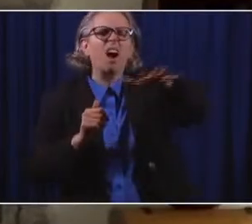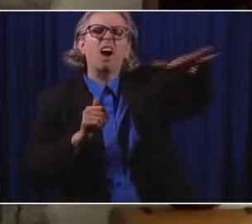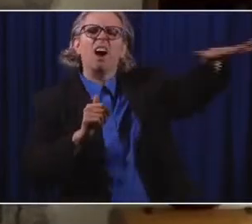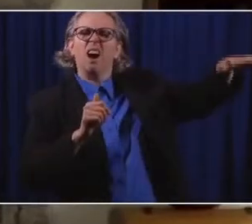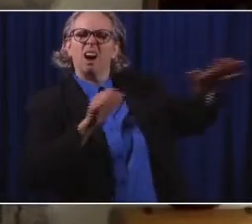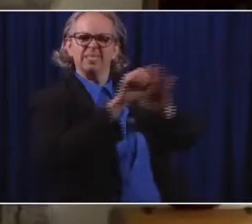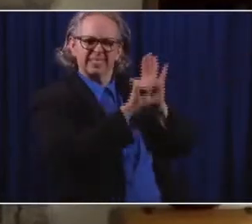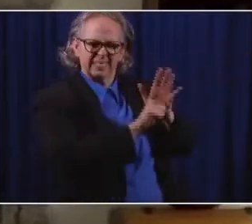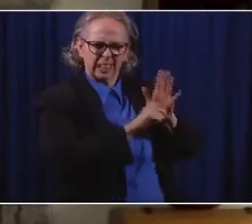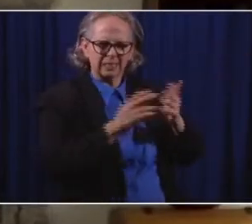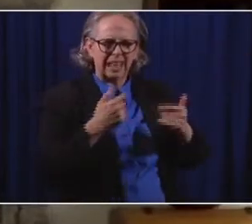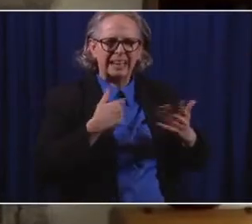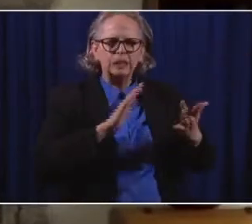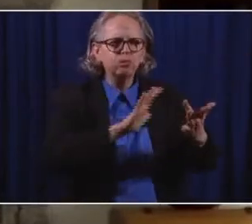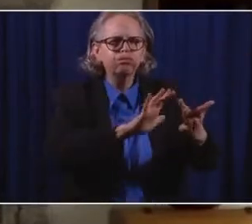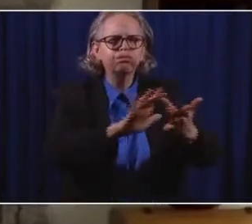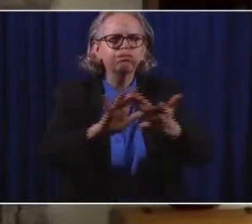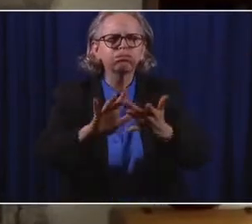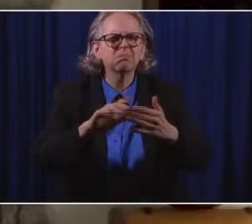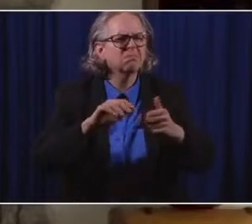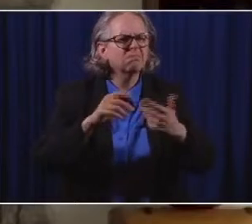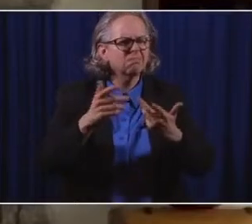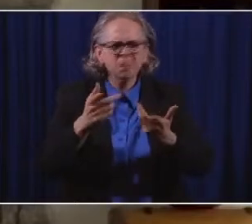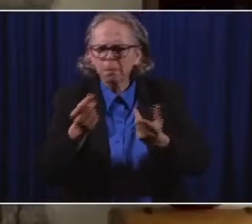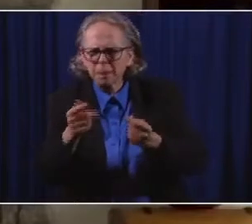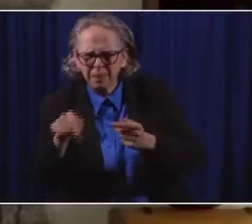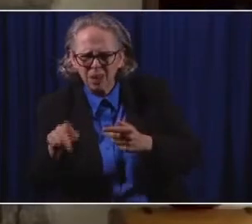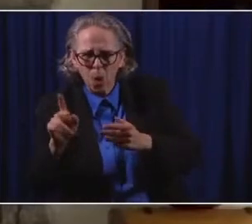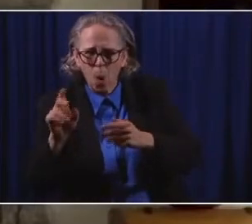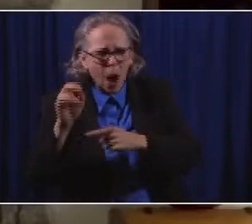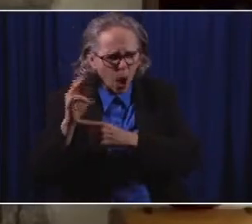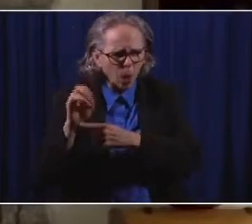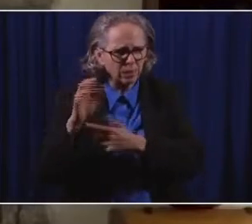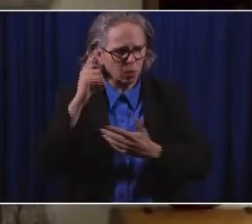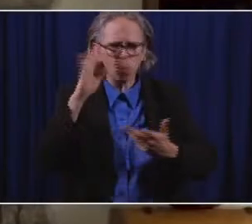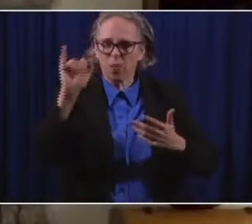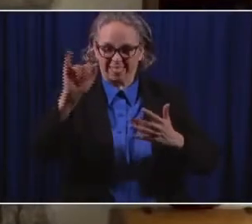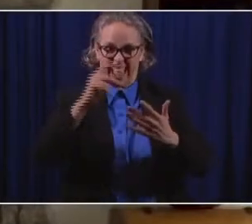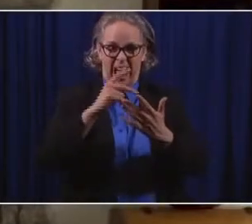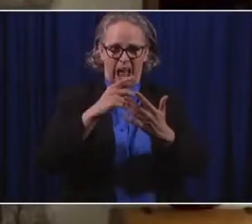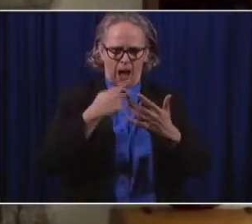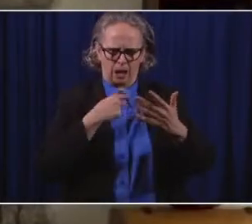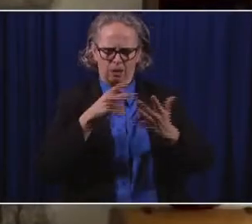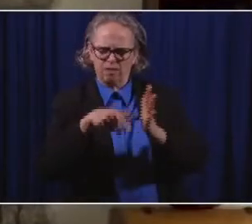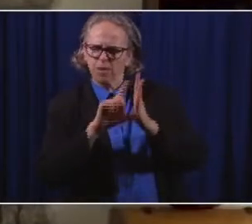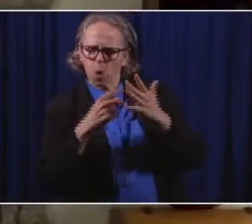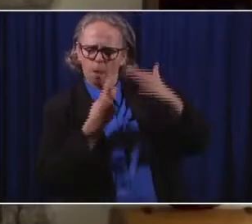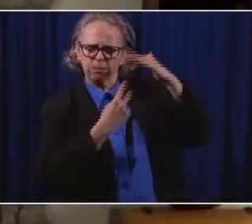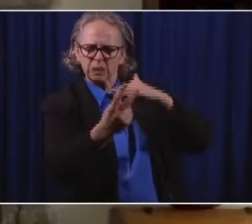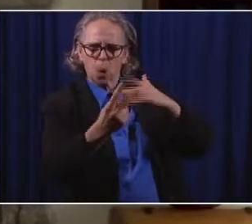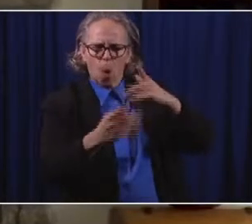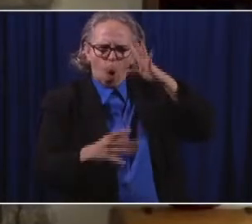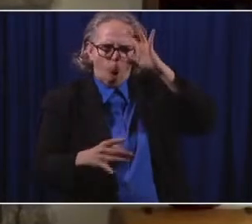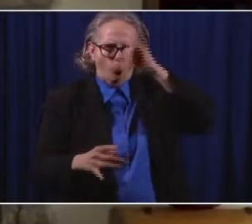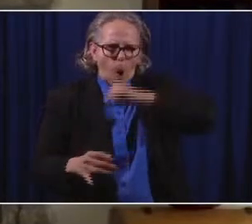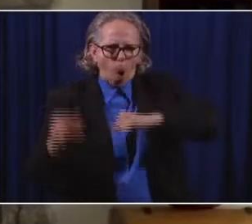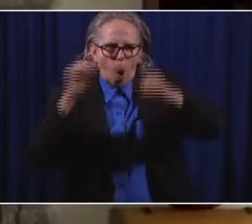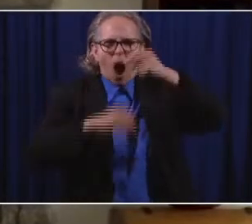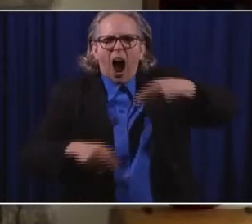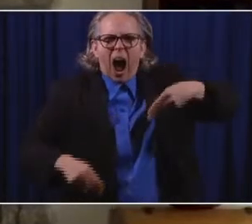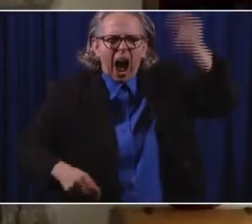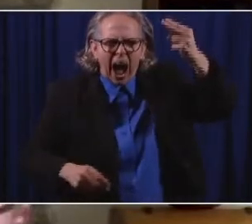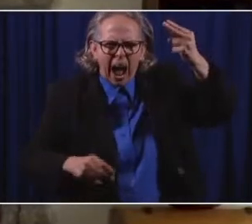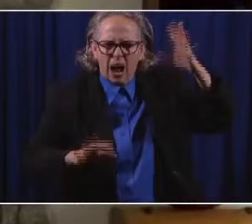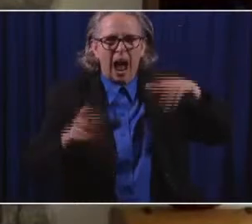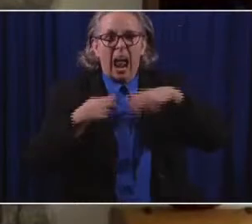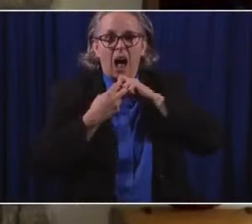was this projection was stunningly high. It was so high that I said, we